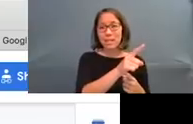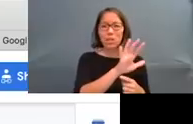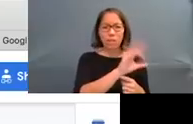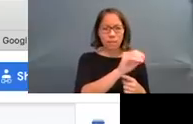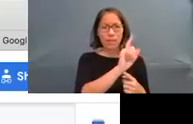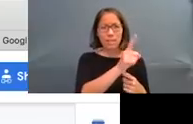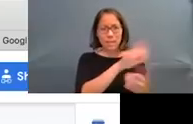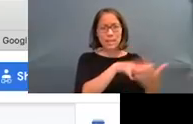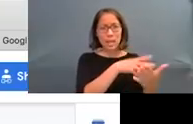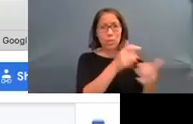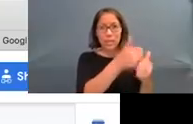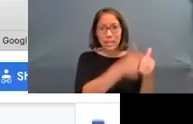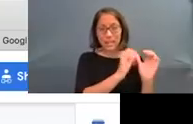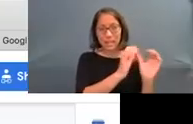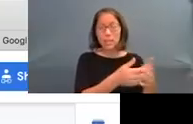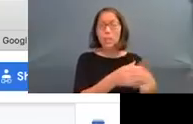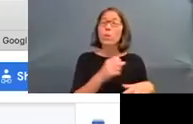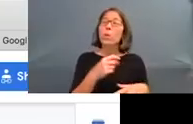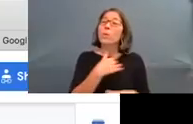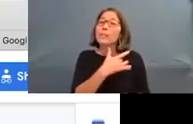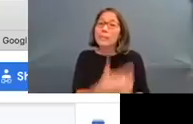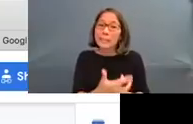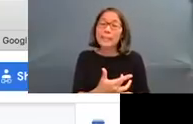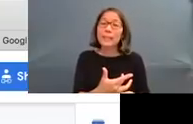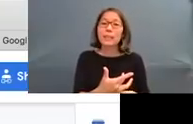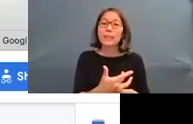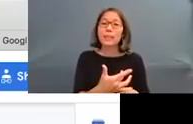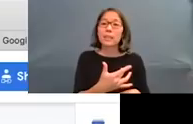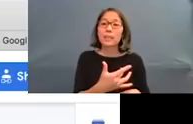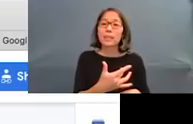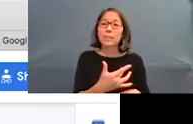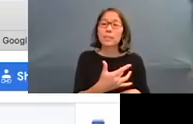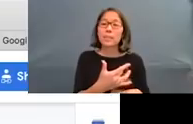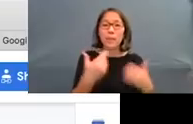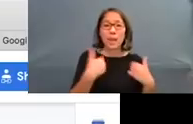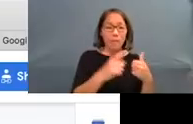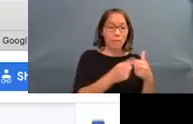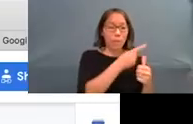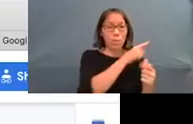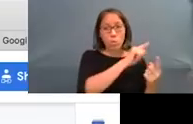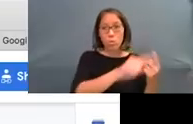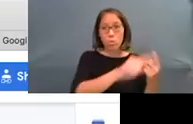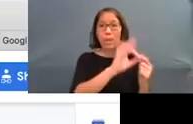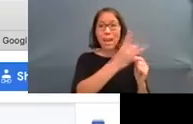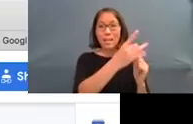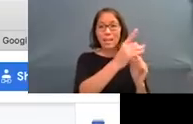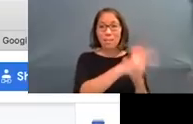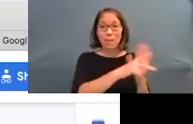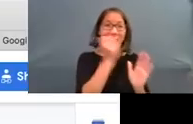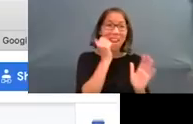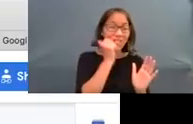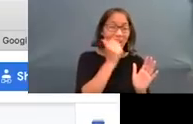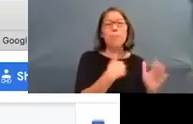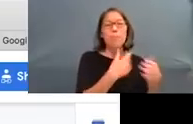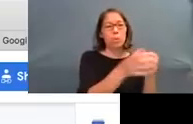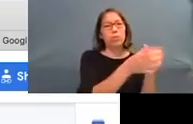50-minute schedule per course. And so we typically run a schedule of first period through eighth period each day, and we're splitting it